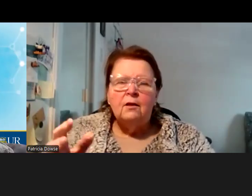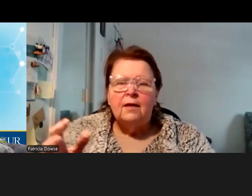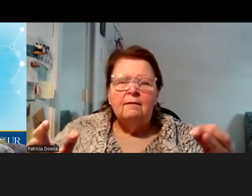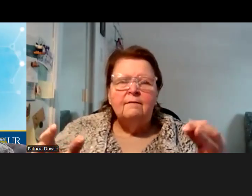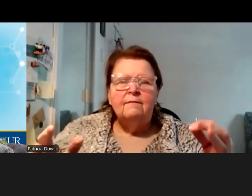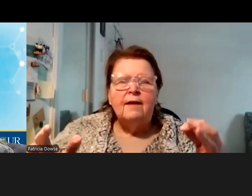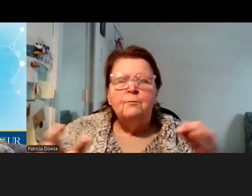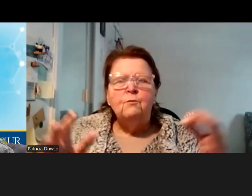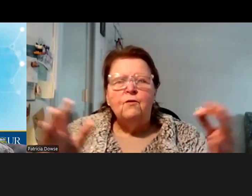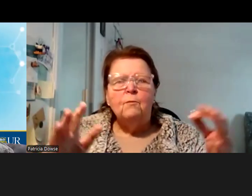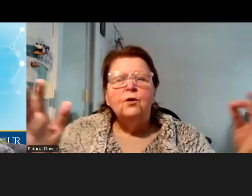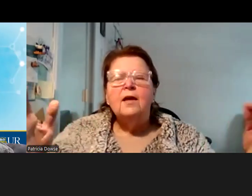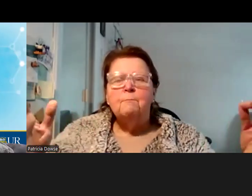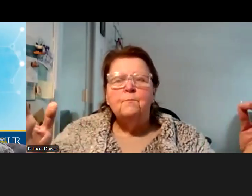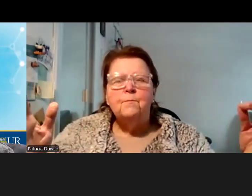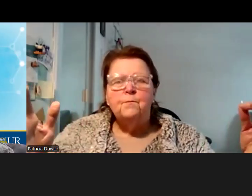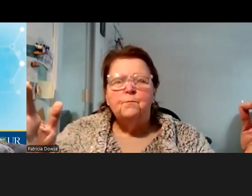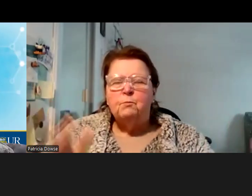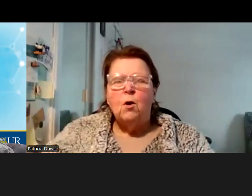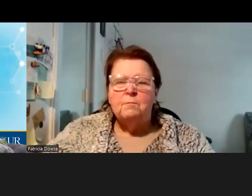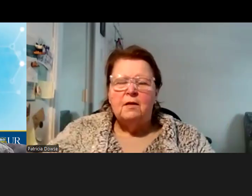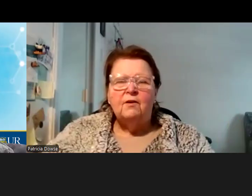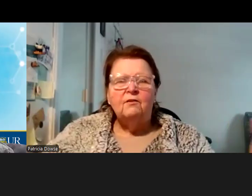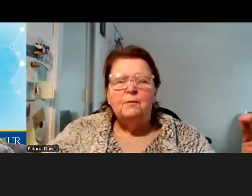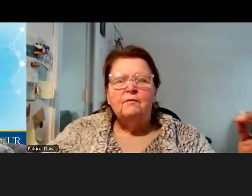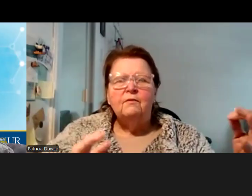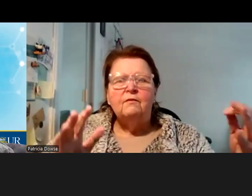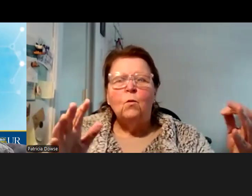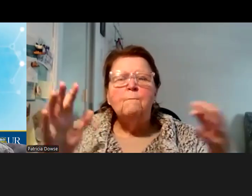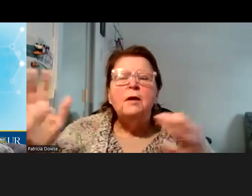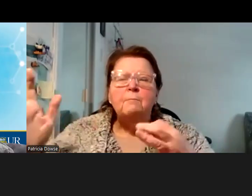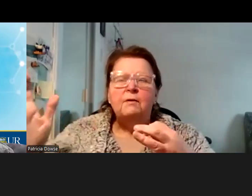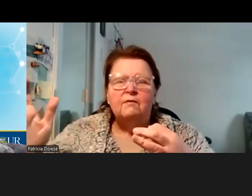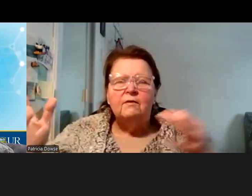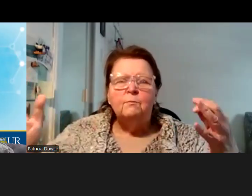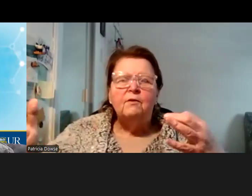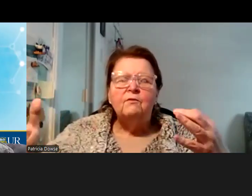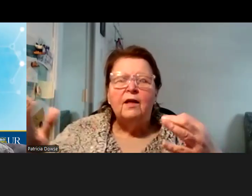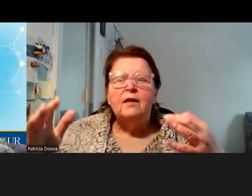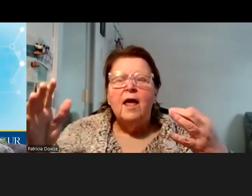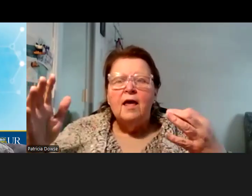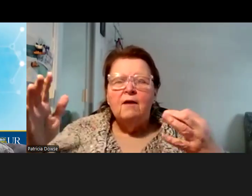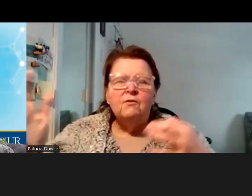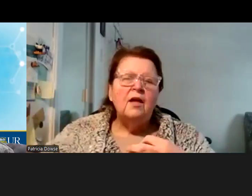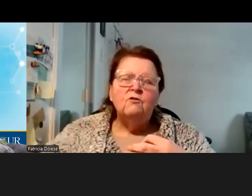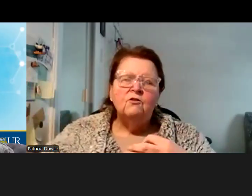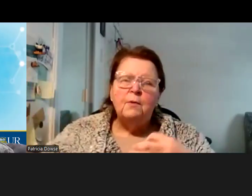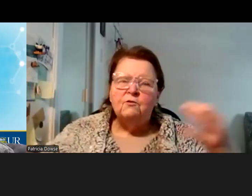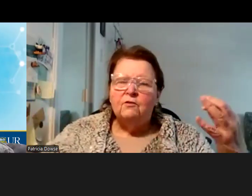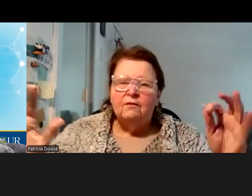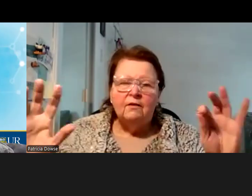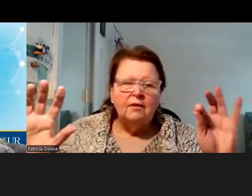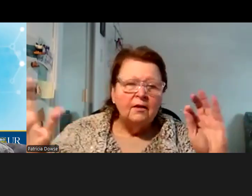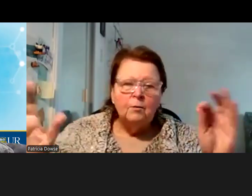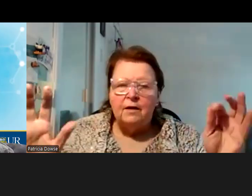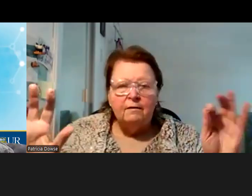but that doesn't stop you from looking at small and medium-sized businesses or big businesses, but just then if there's an HR